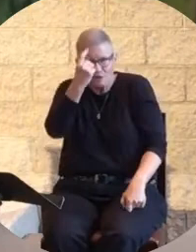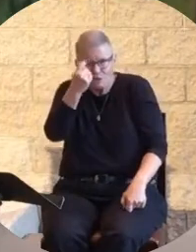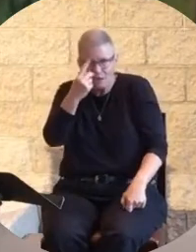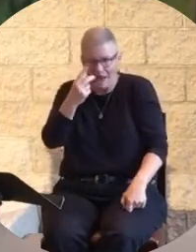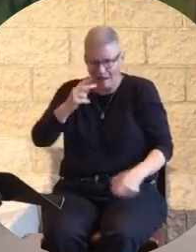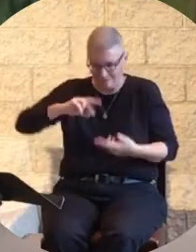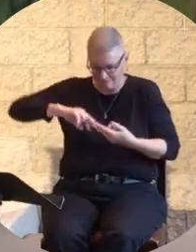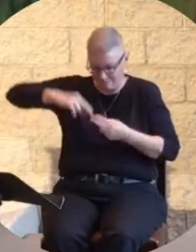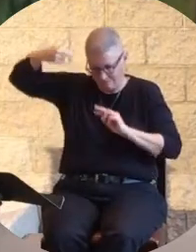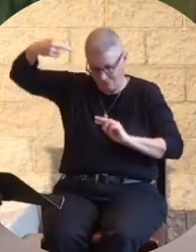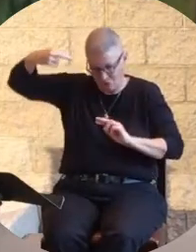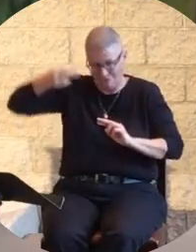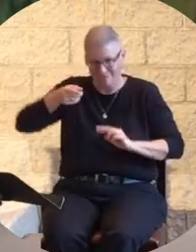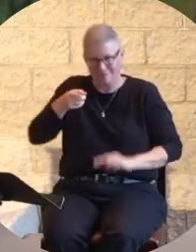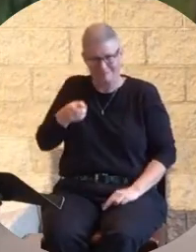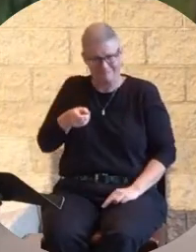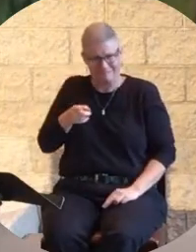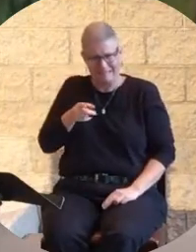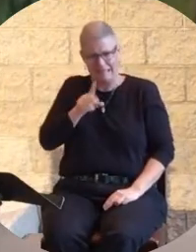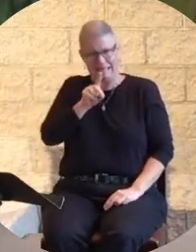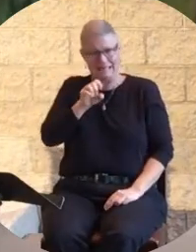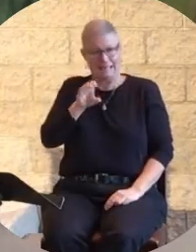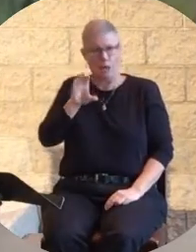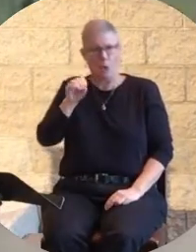That happened in